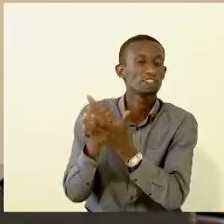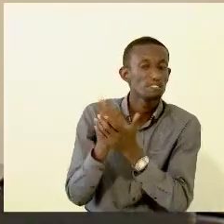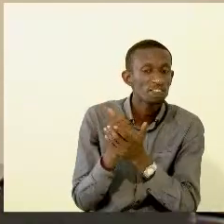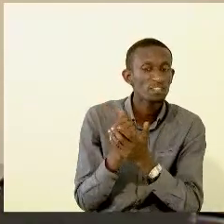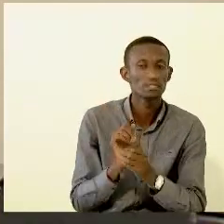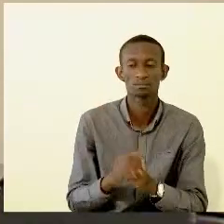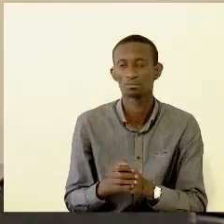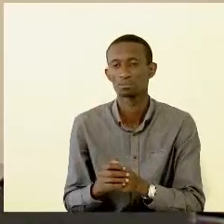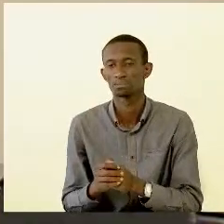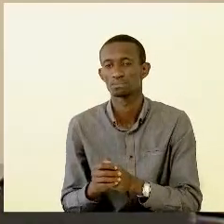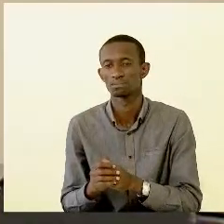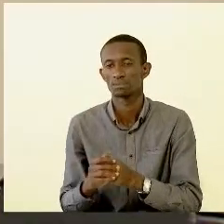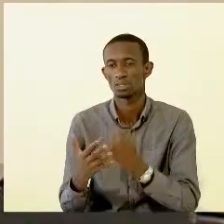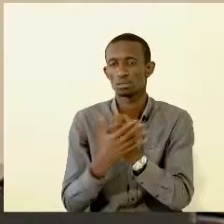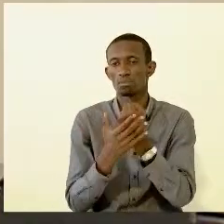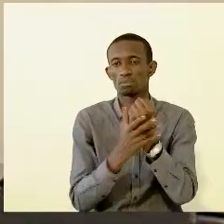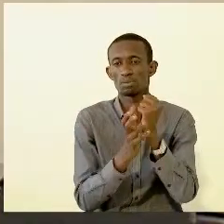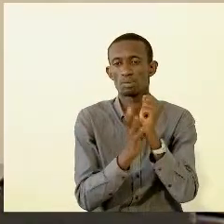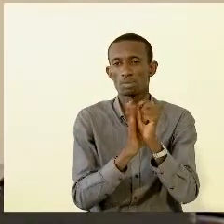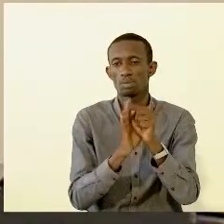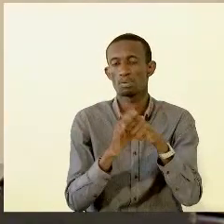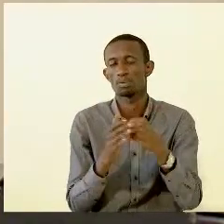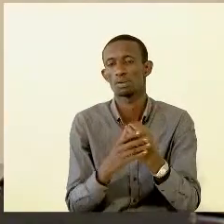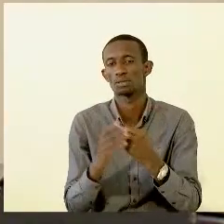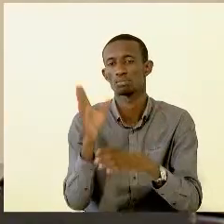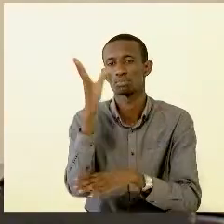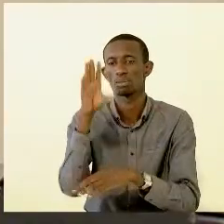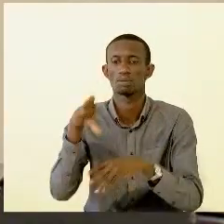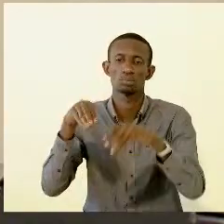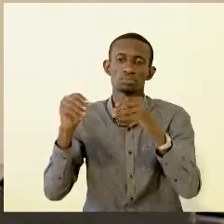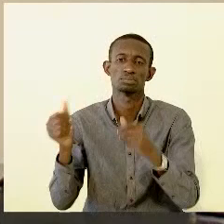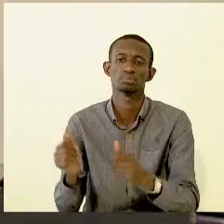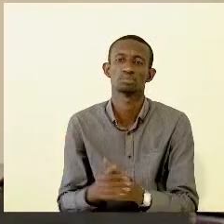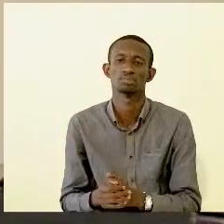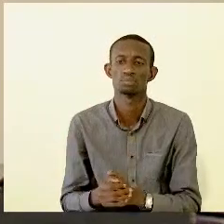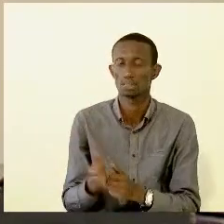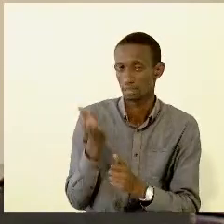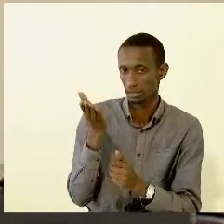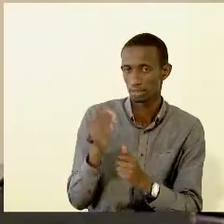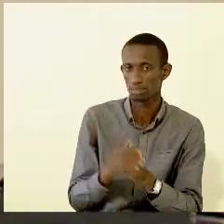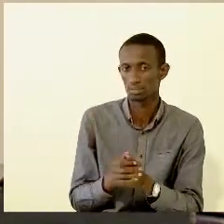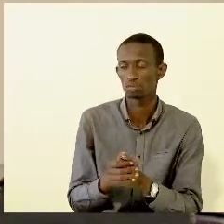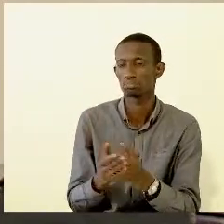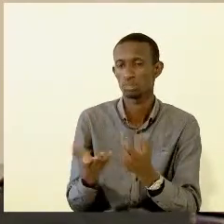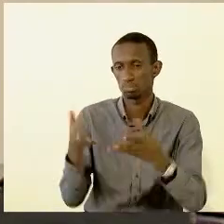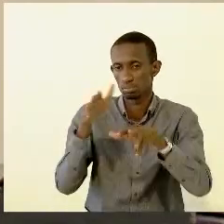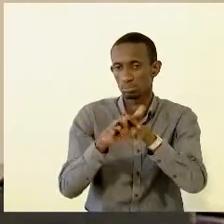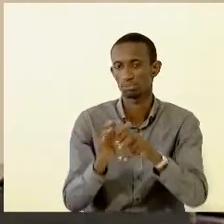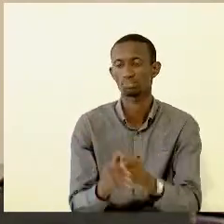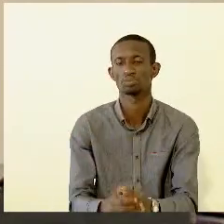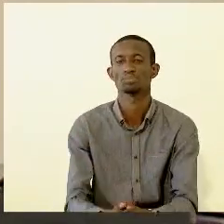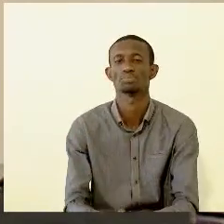to other parts of the environment, like trees. This is an adaptation.